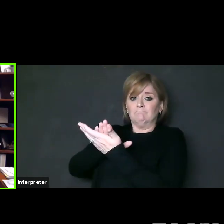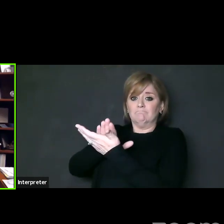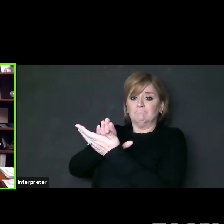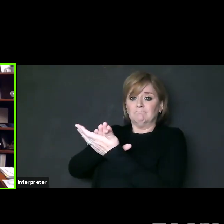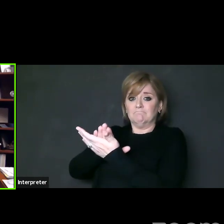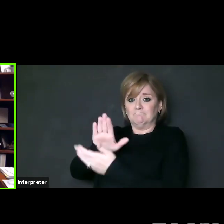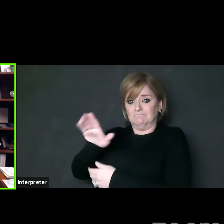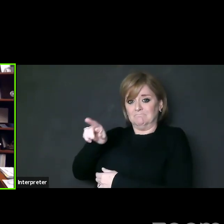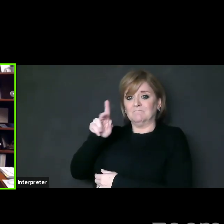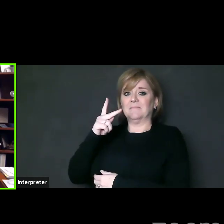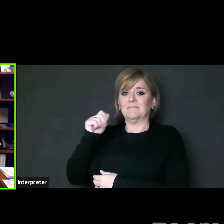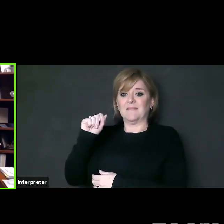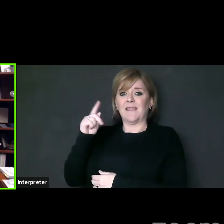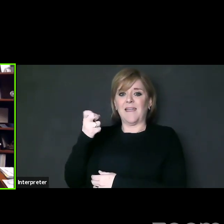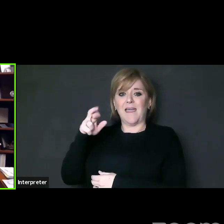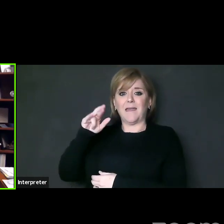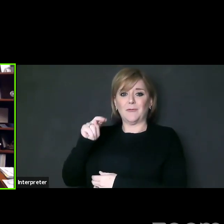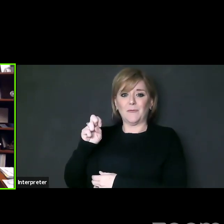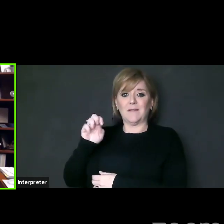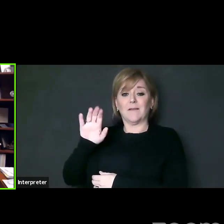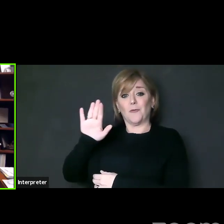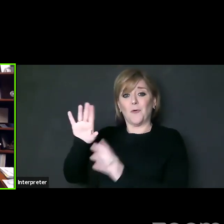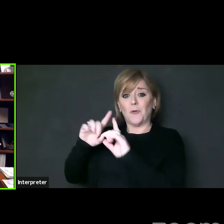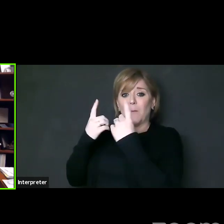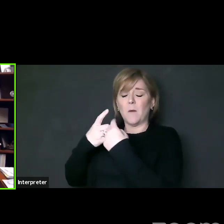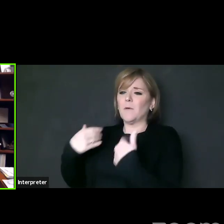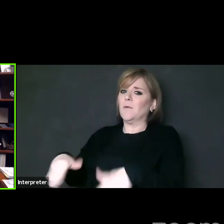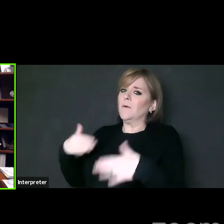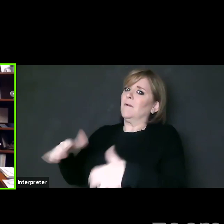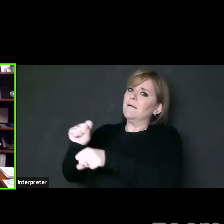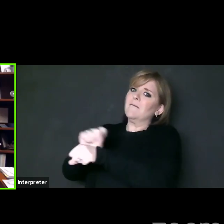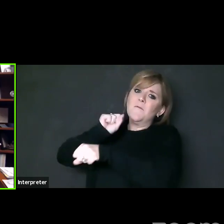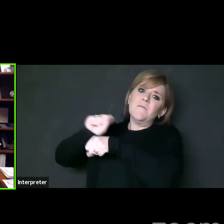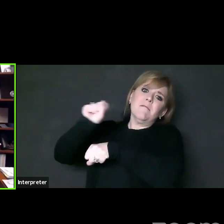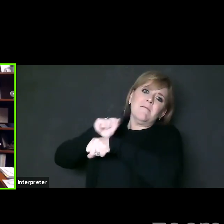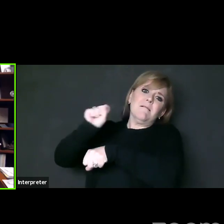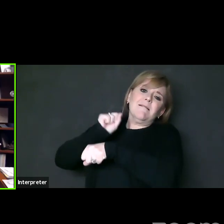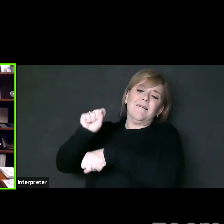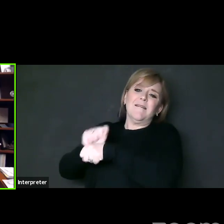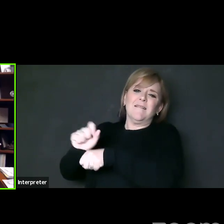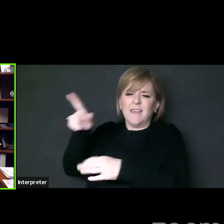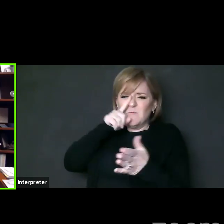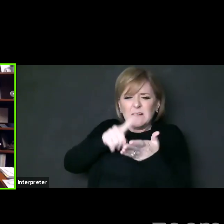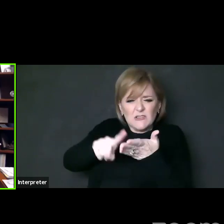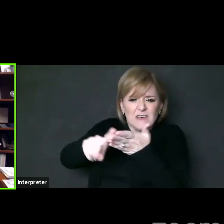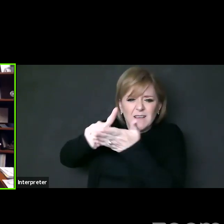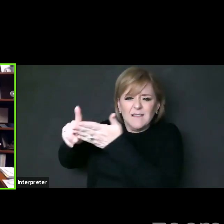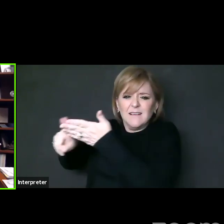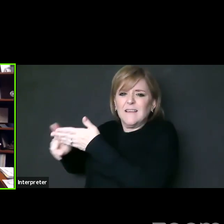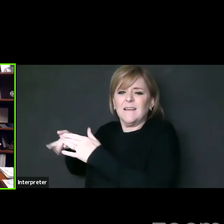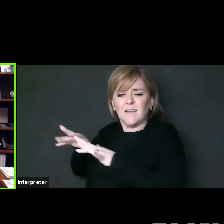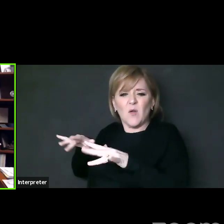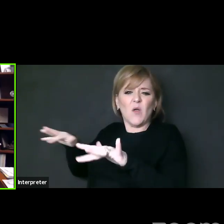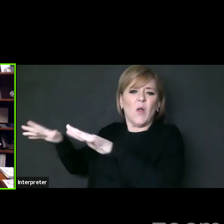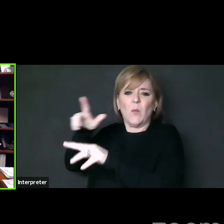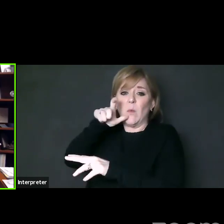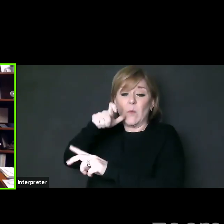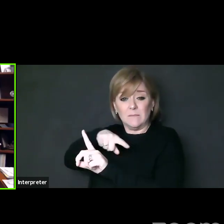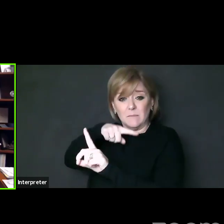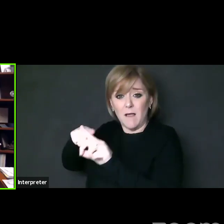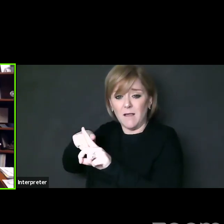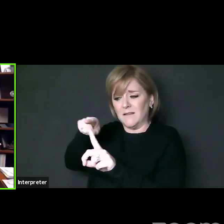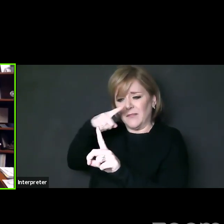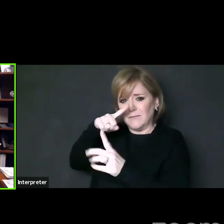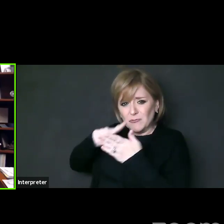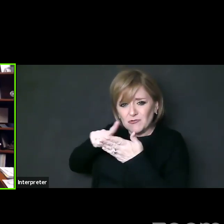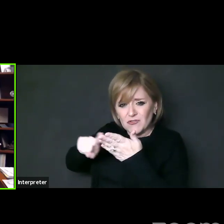on the back for all the hard work that they've done in chasing down all these leads and all our infected individuals and making sure that